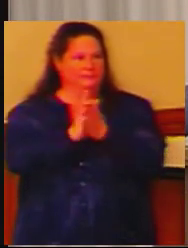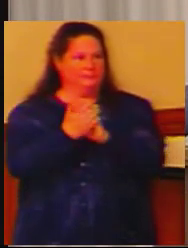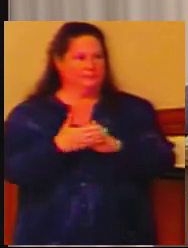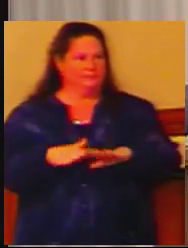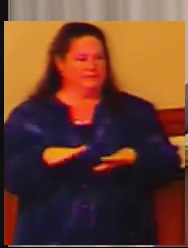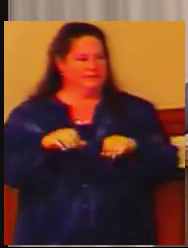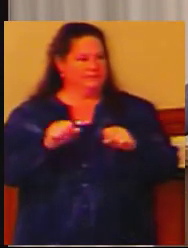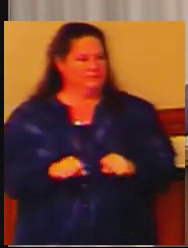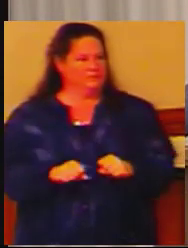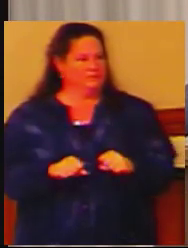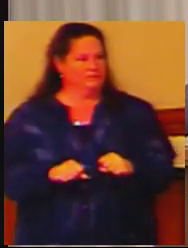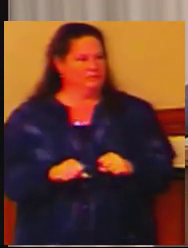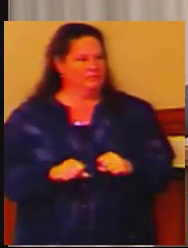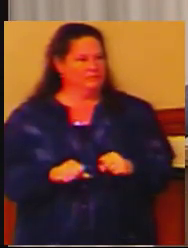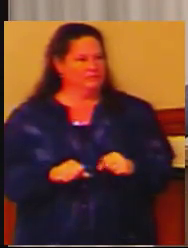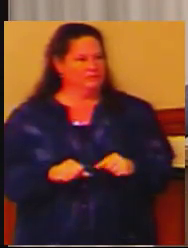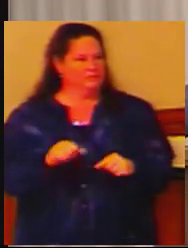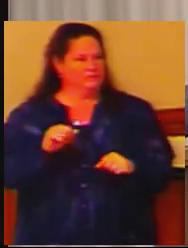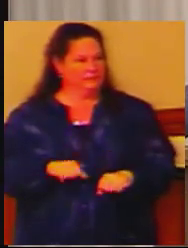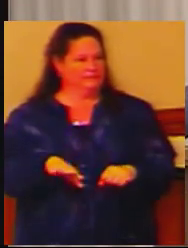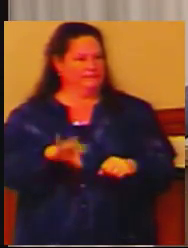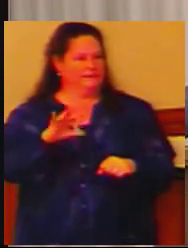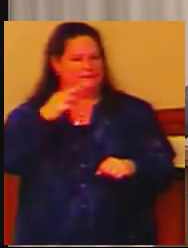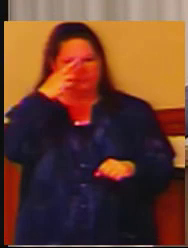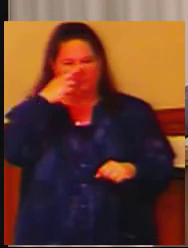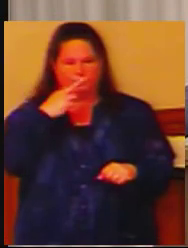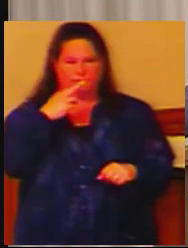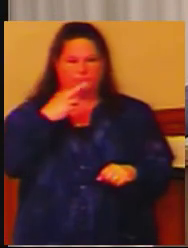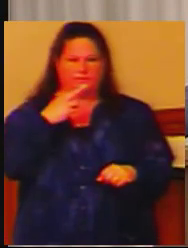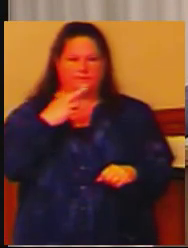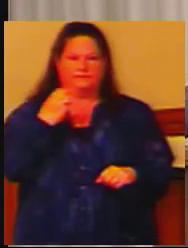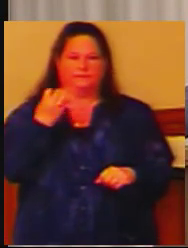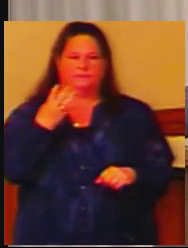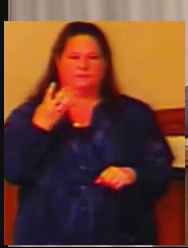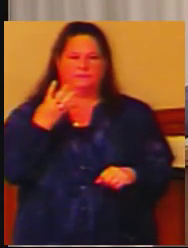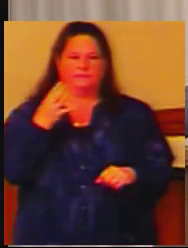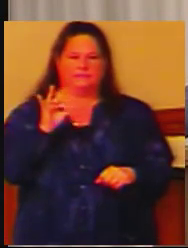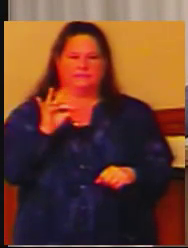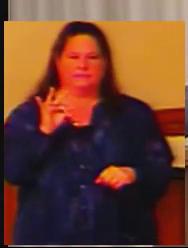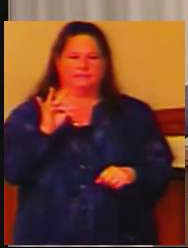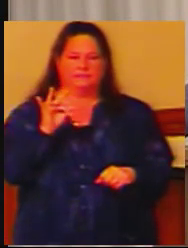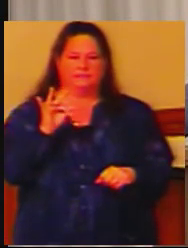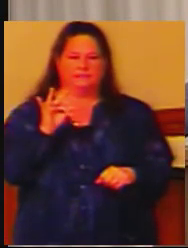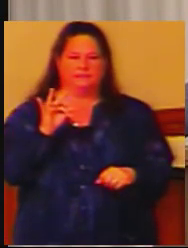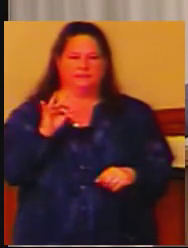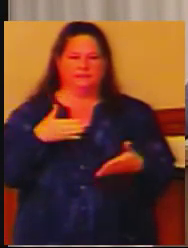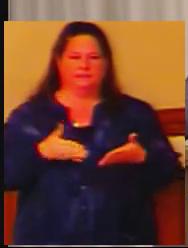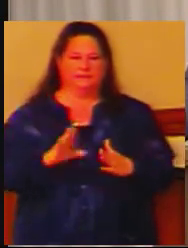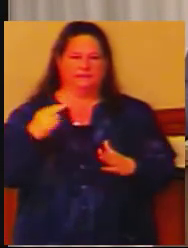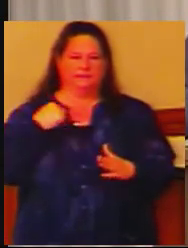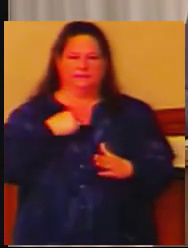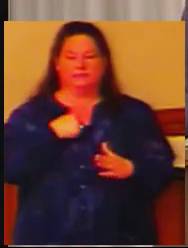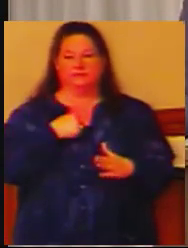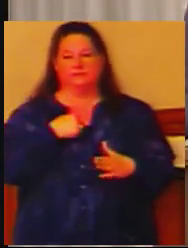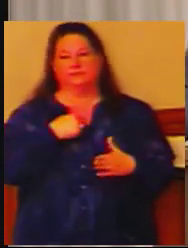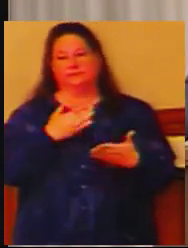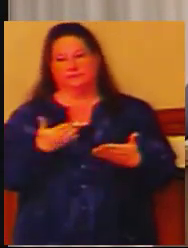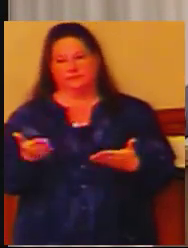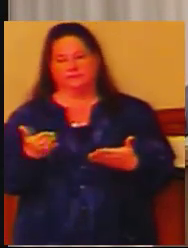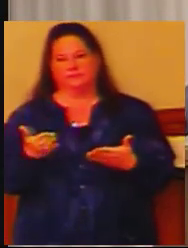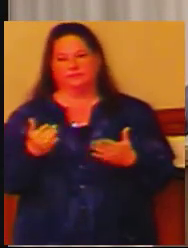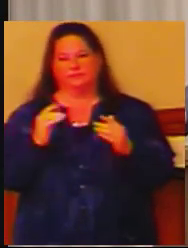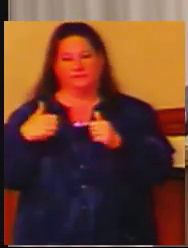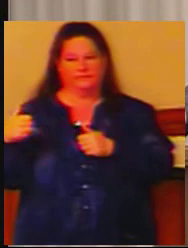peaceableness. And that can be found in Romans 14:19. Let us therefore